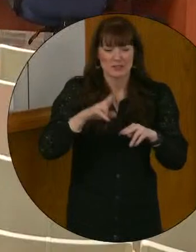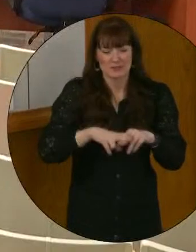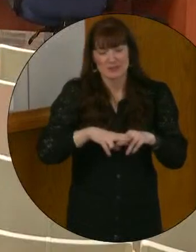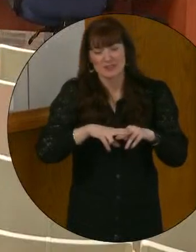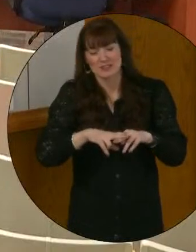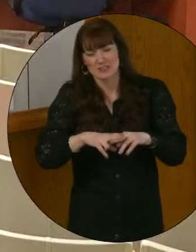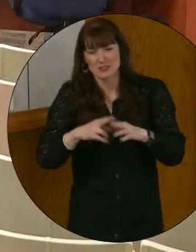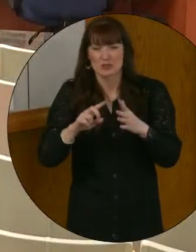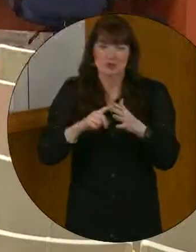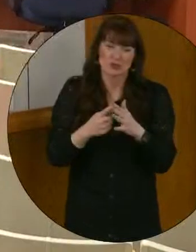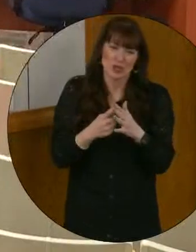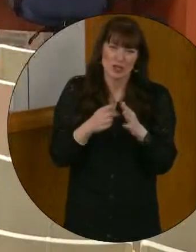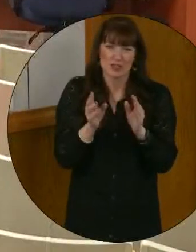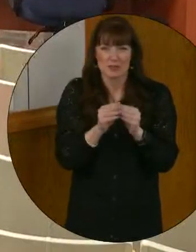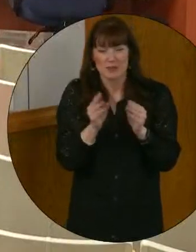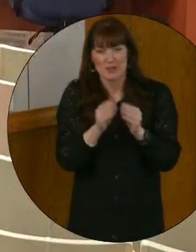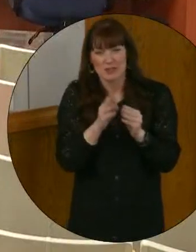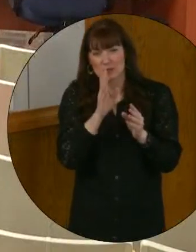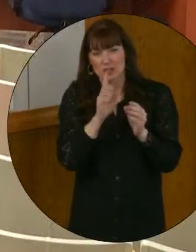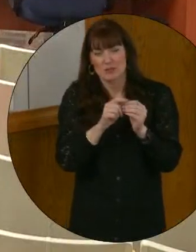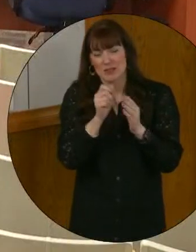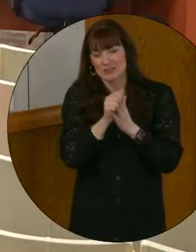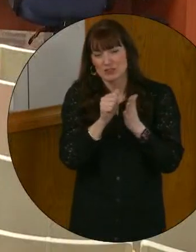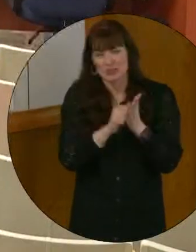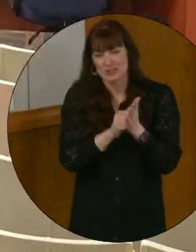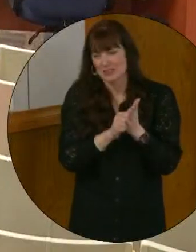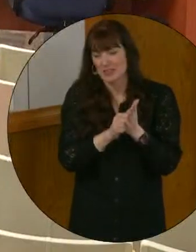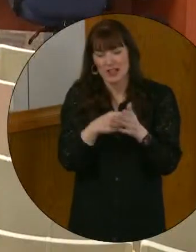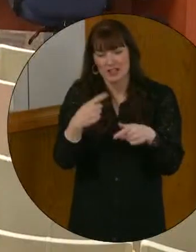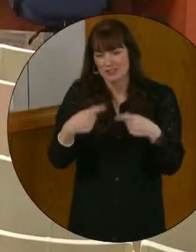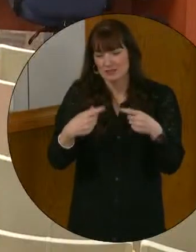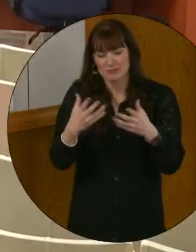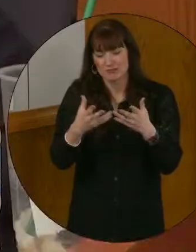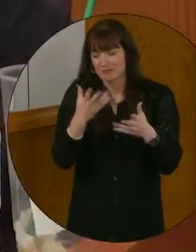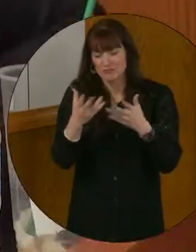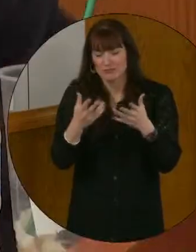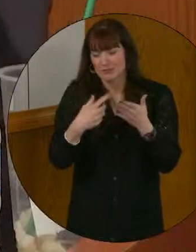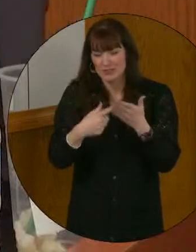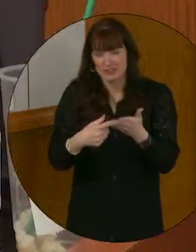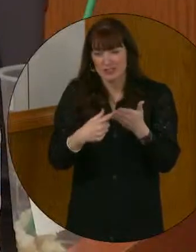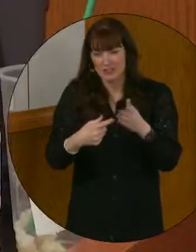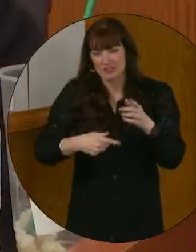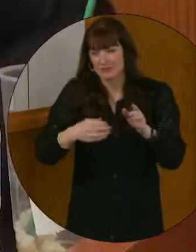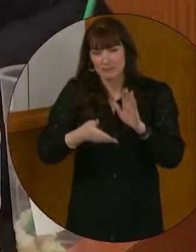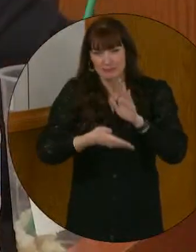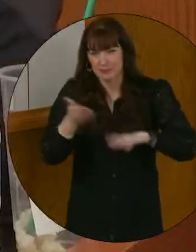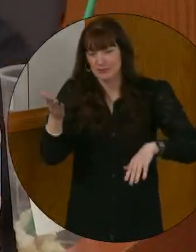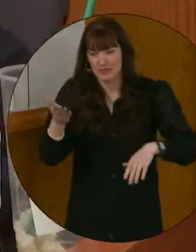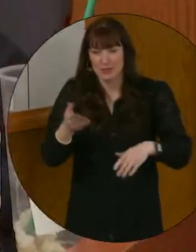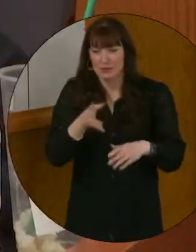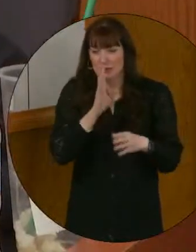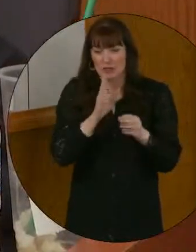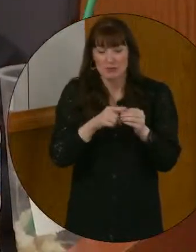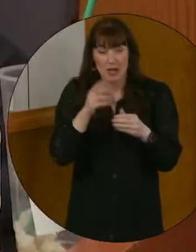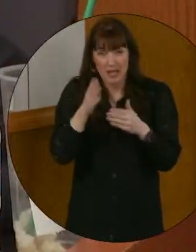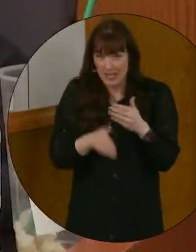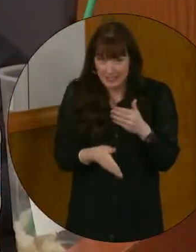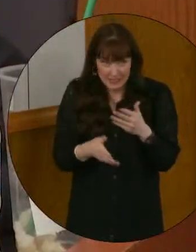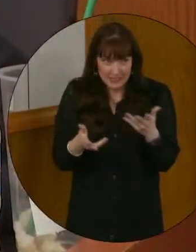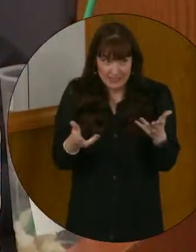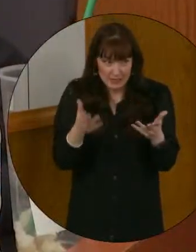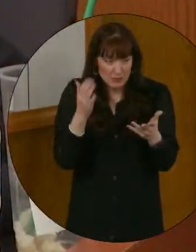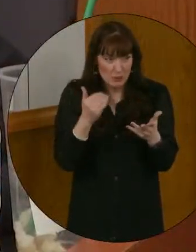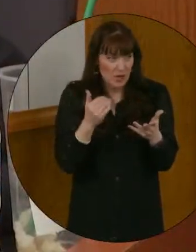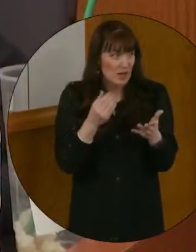meeting. We go through the agenda. We talk about items, and then we leave. But we did talk about disbanding it or possibly disbanding it